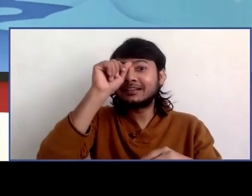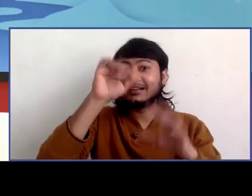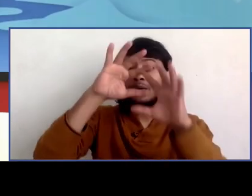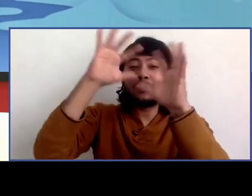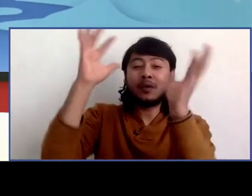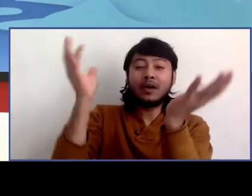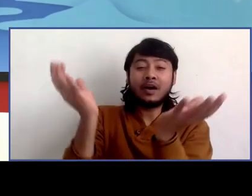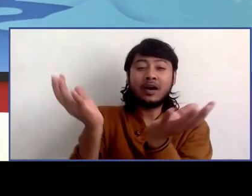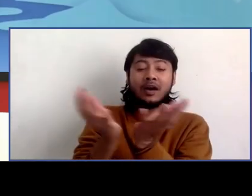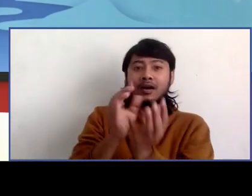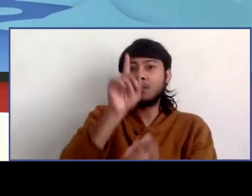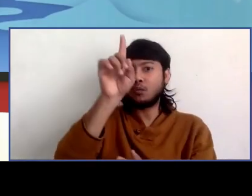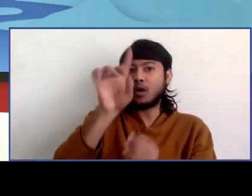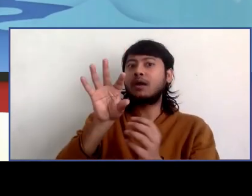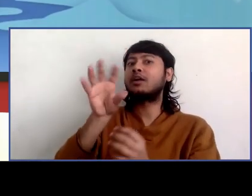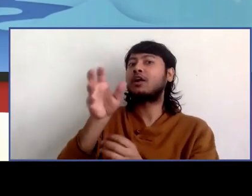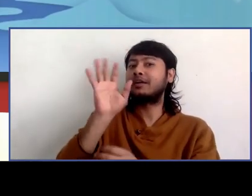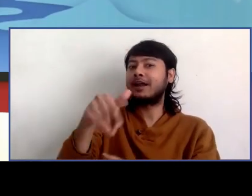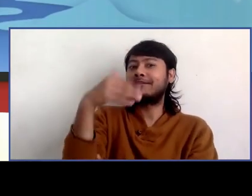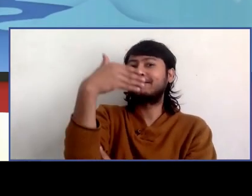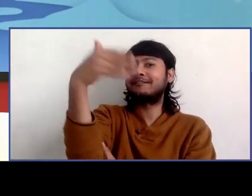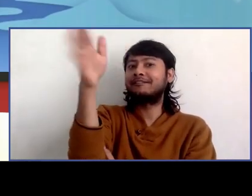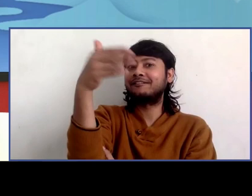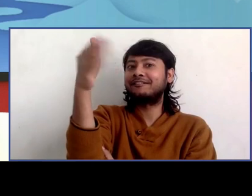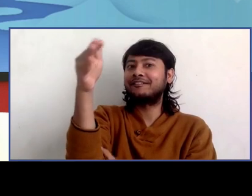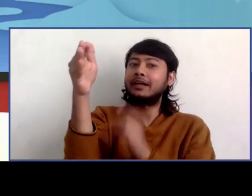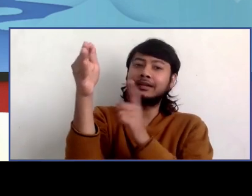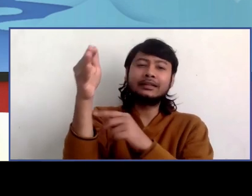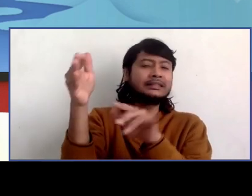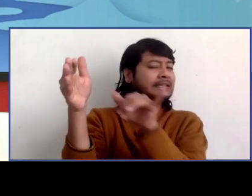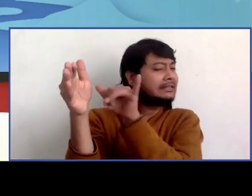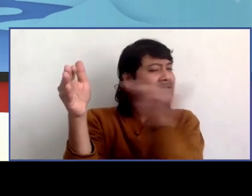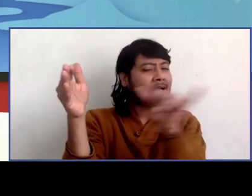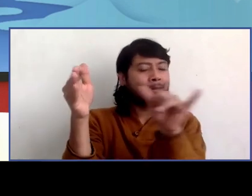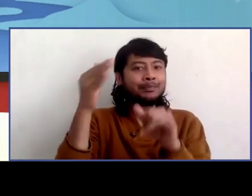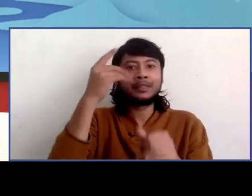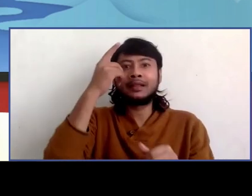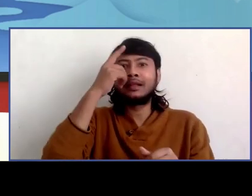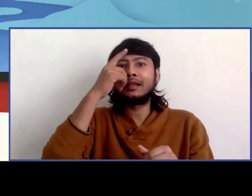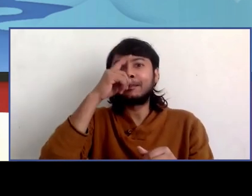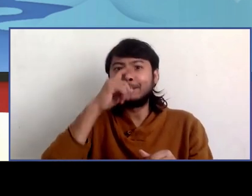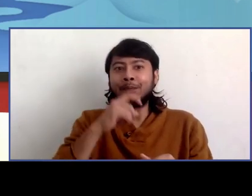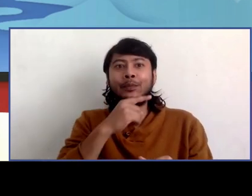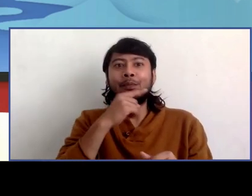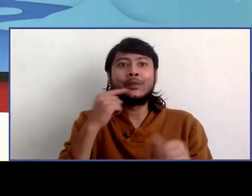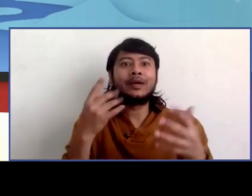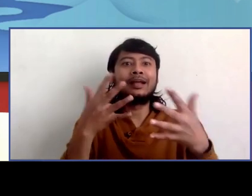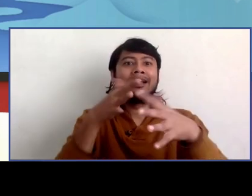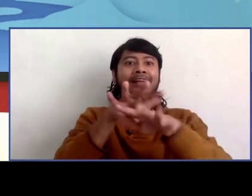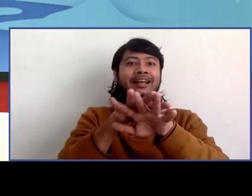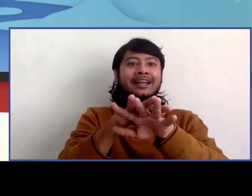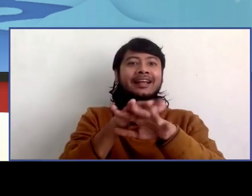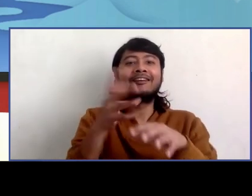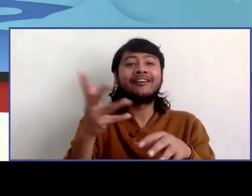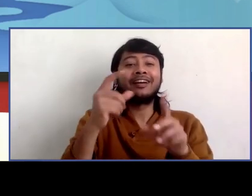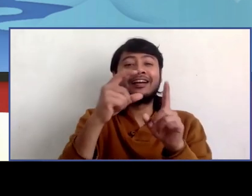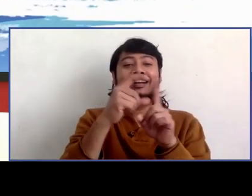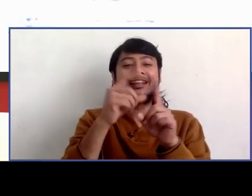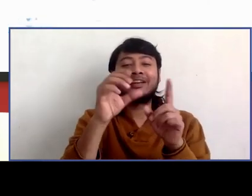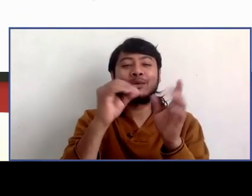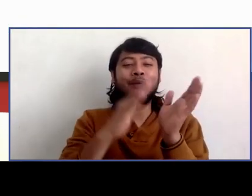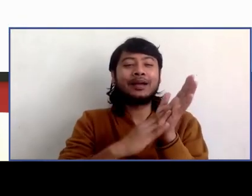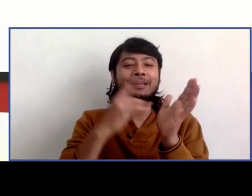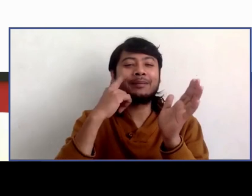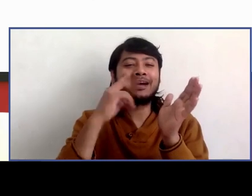in it. The country of Dominica. It features a parrot as a national symbol, and that parrot has